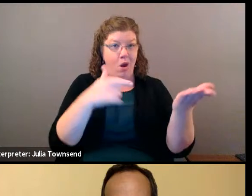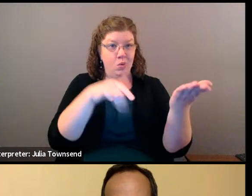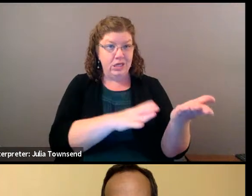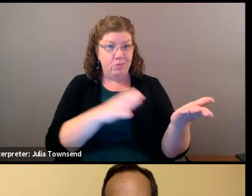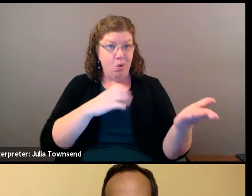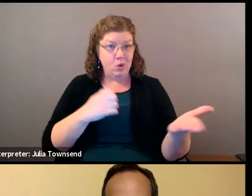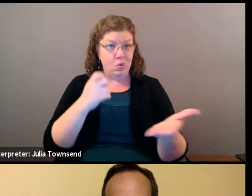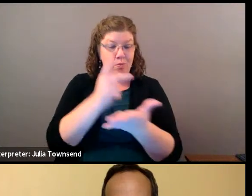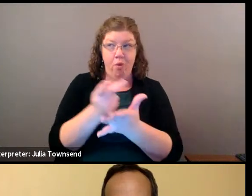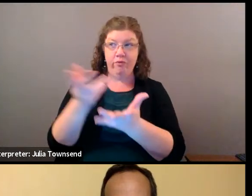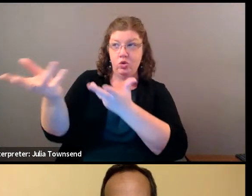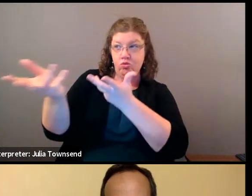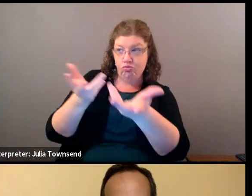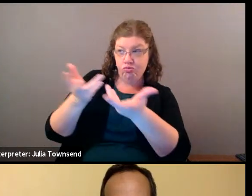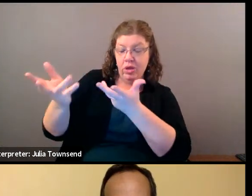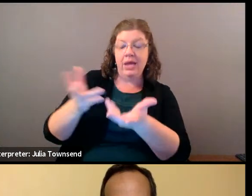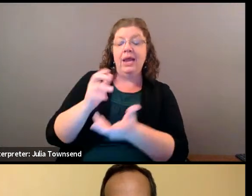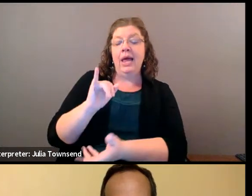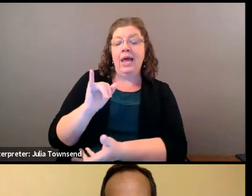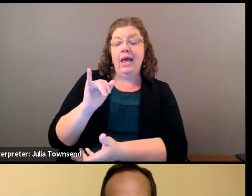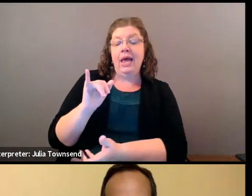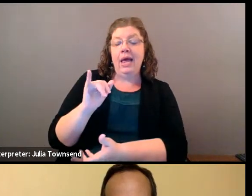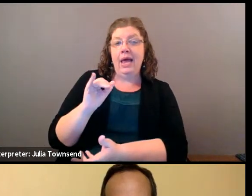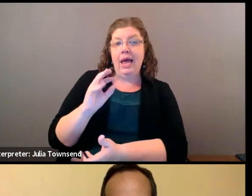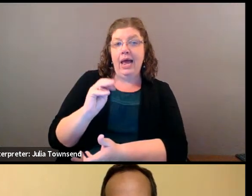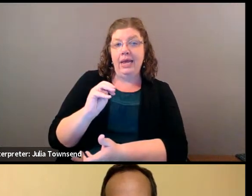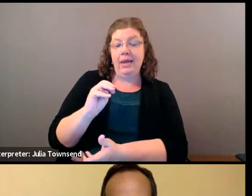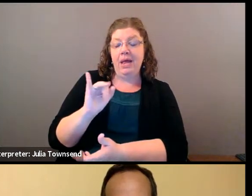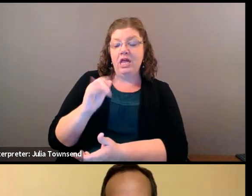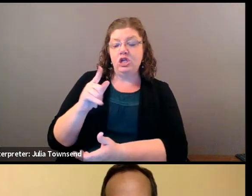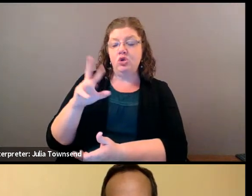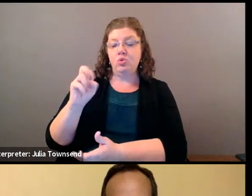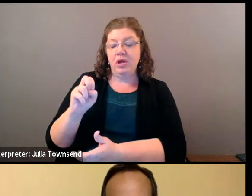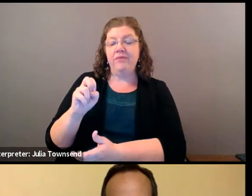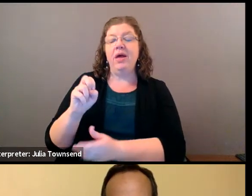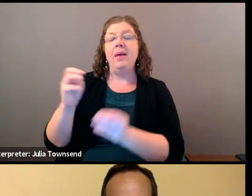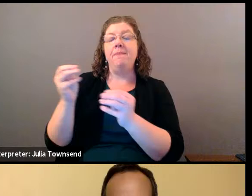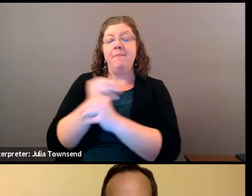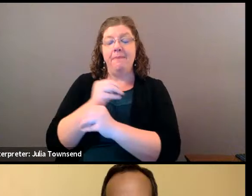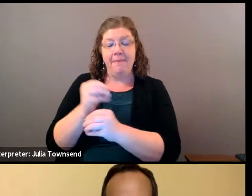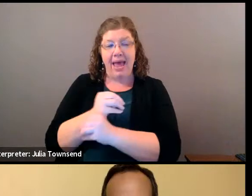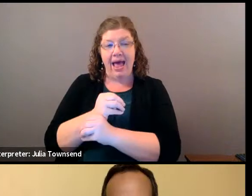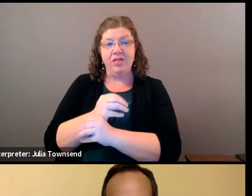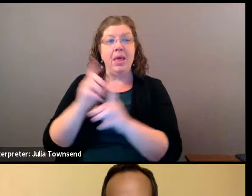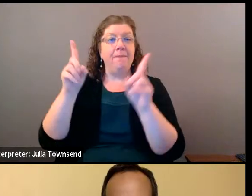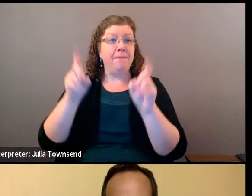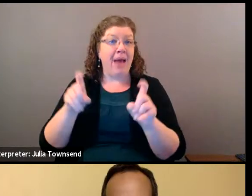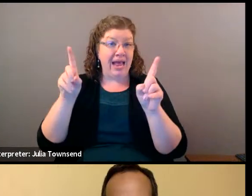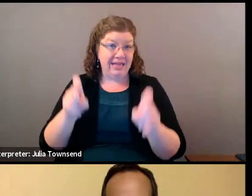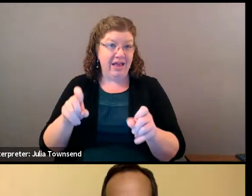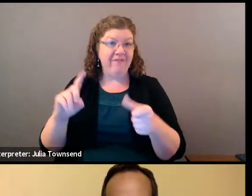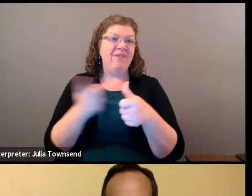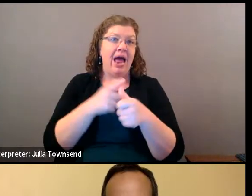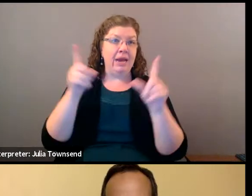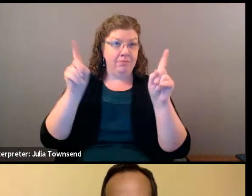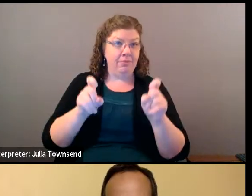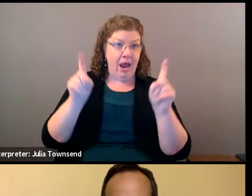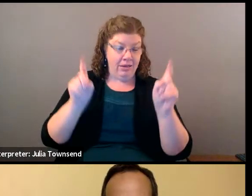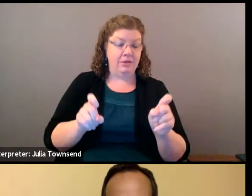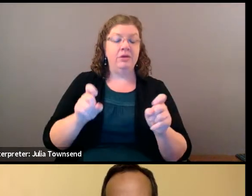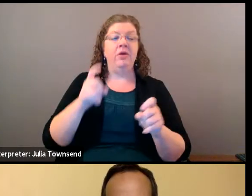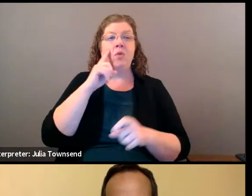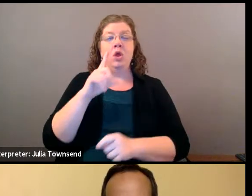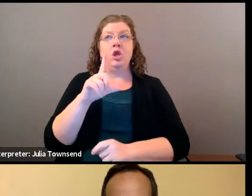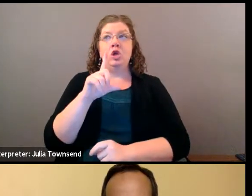to engage in an IM illustrative math alpha pilot. We started that in the 2019-2020 school